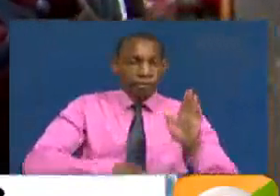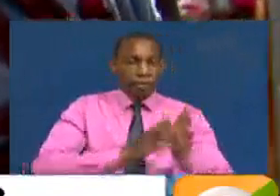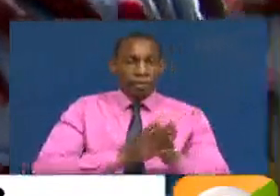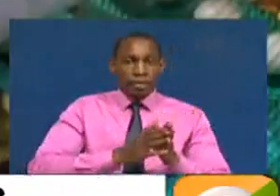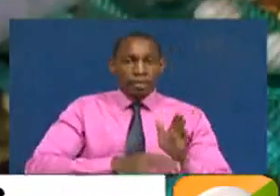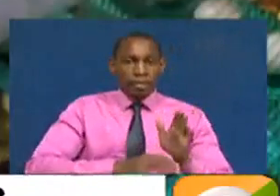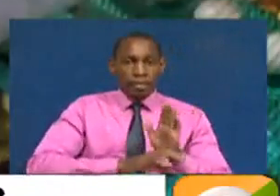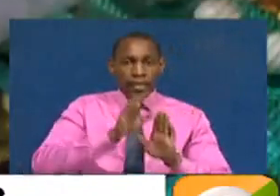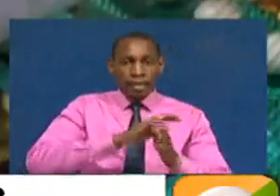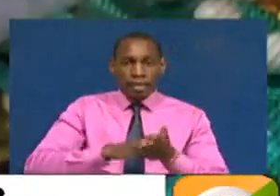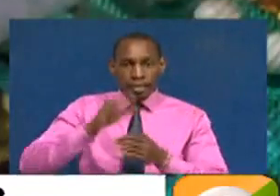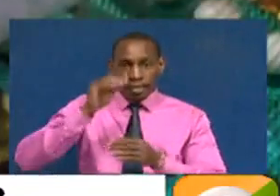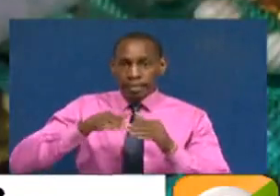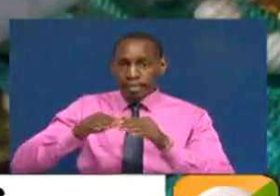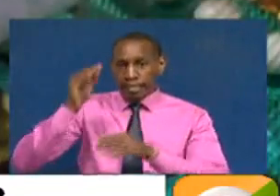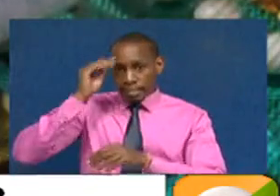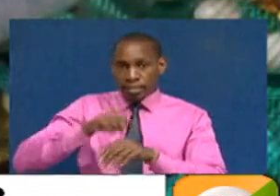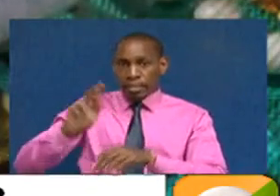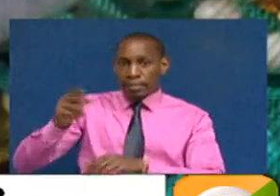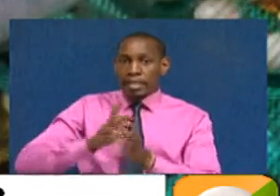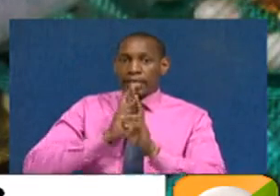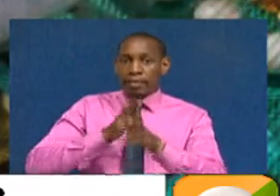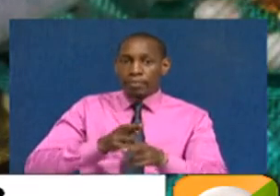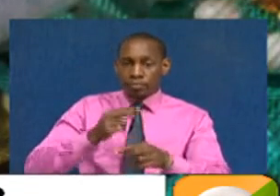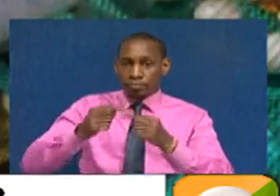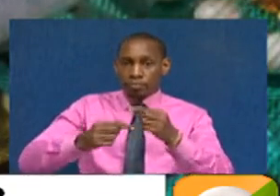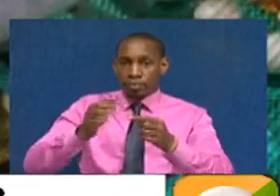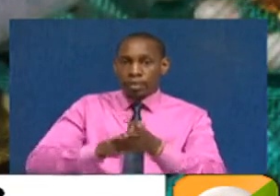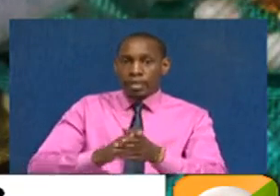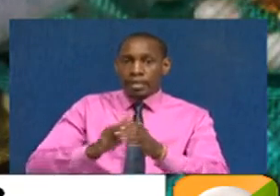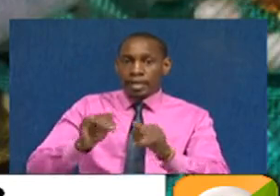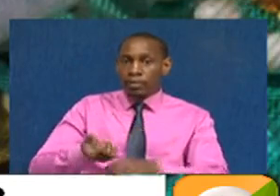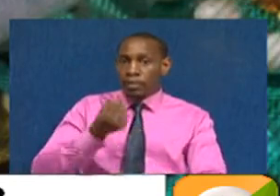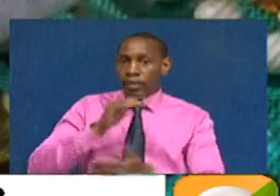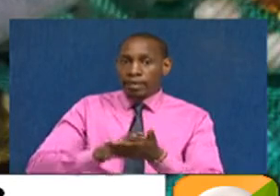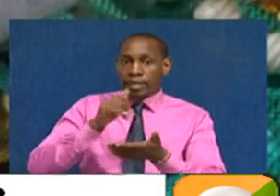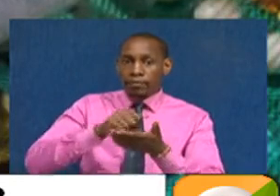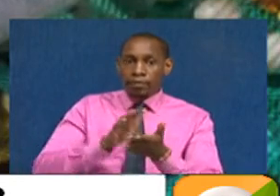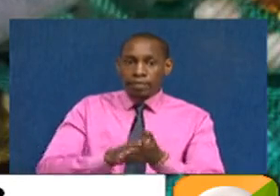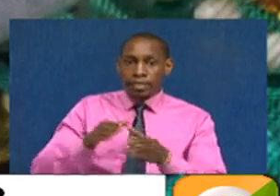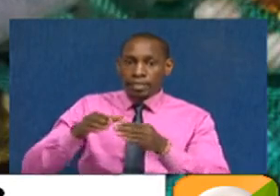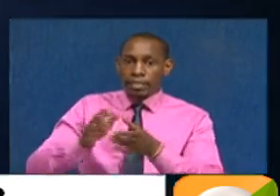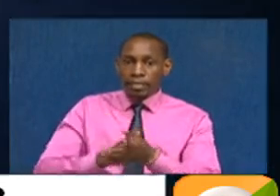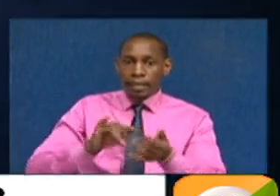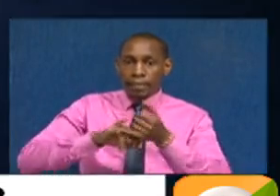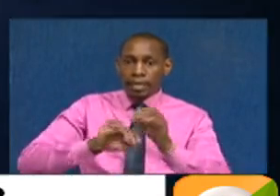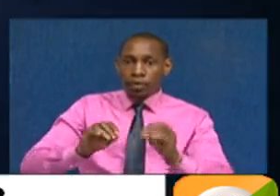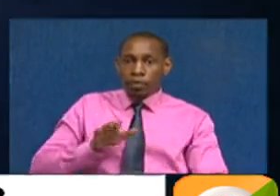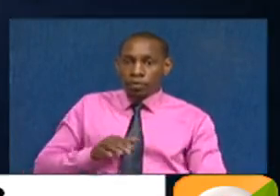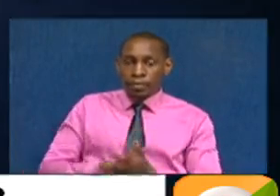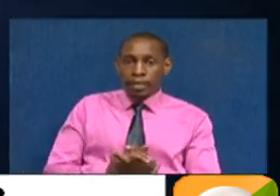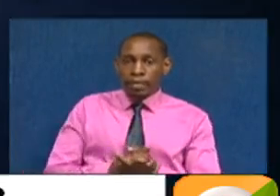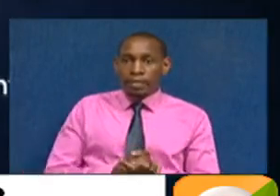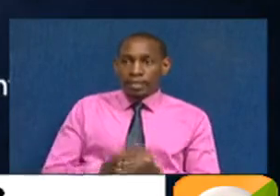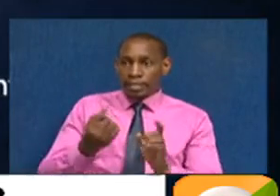sex education. This comes as the country recorded an increase in use of modern contraception among sexually active and married women, with